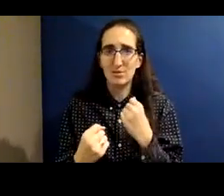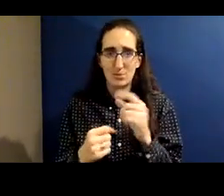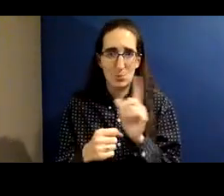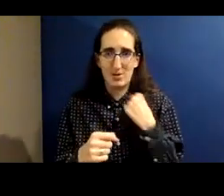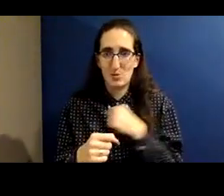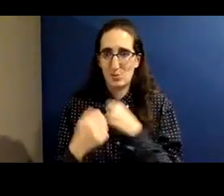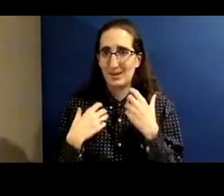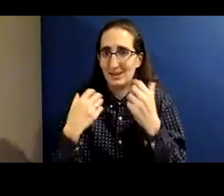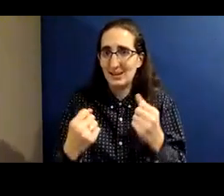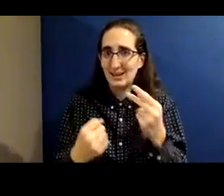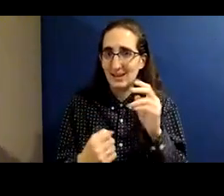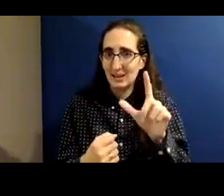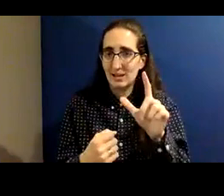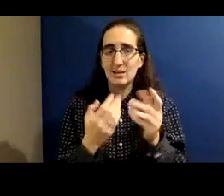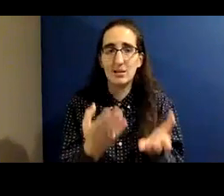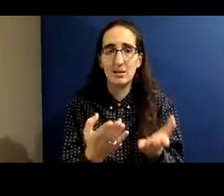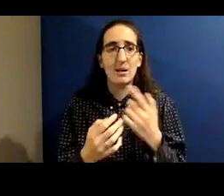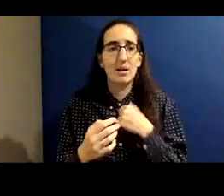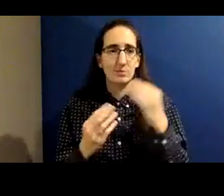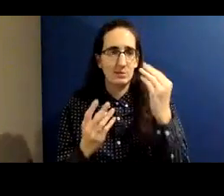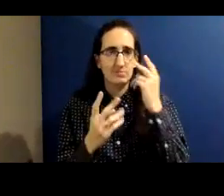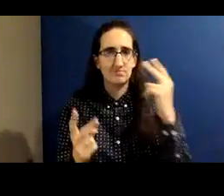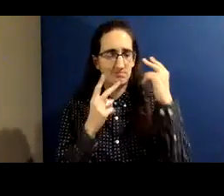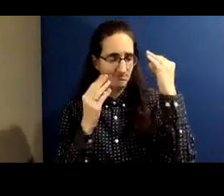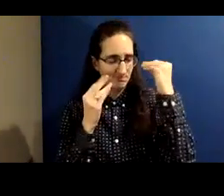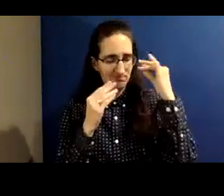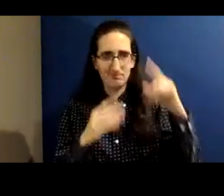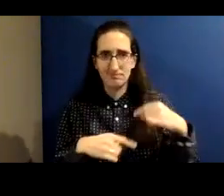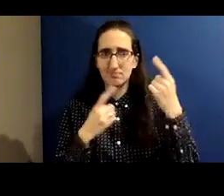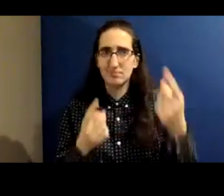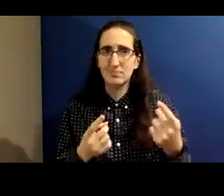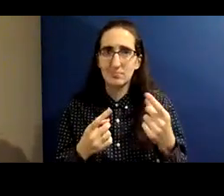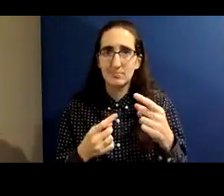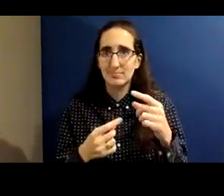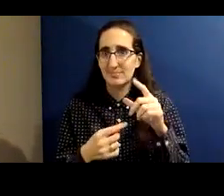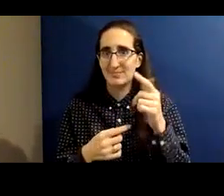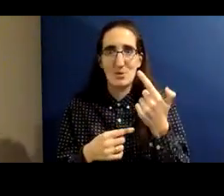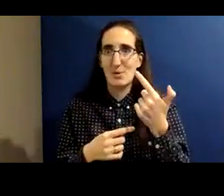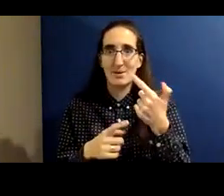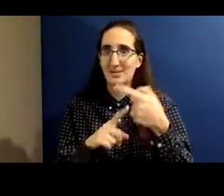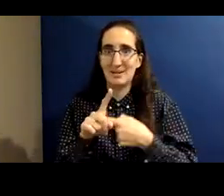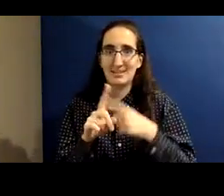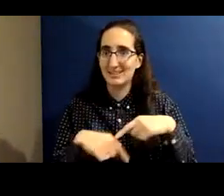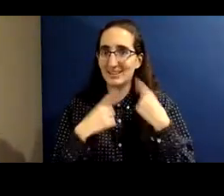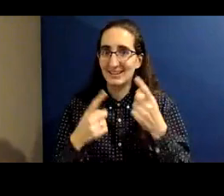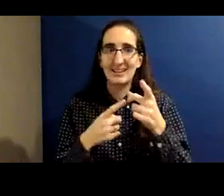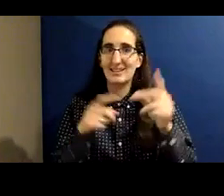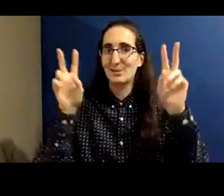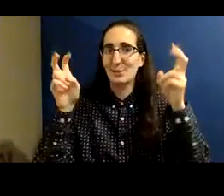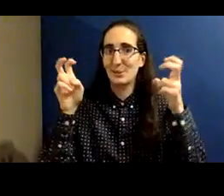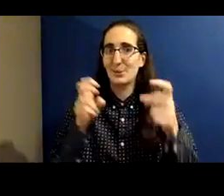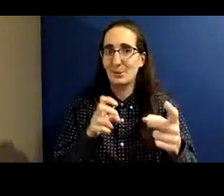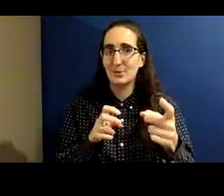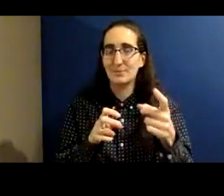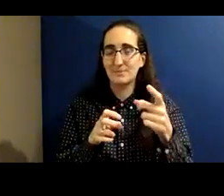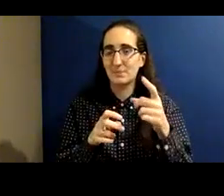Next slide, please. So as I was reflecting on the last 21 months, this quote is one